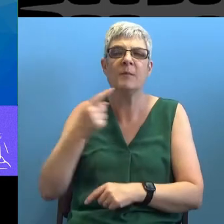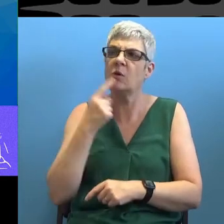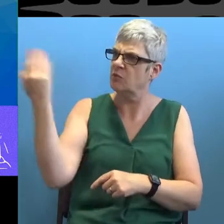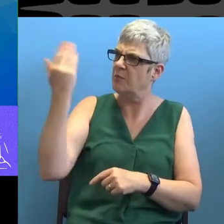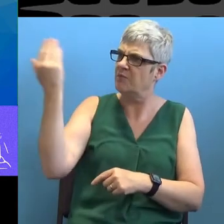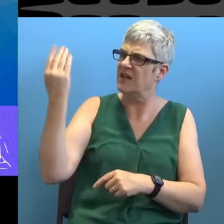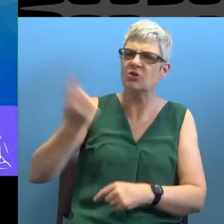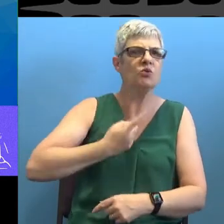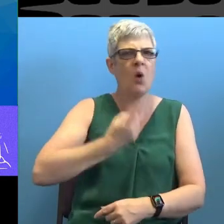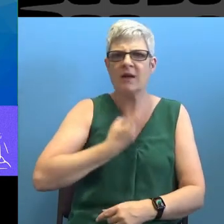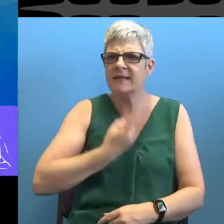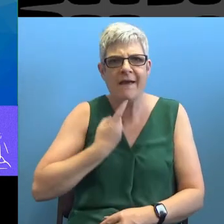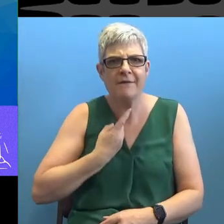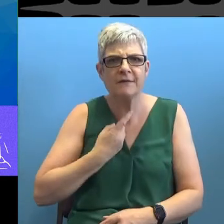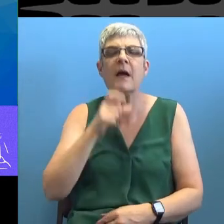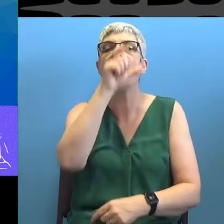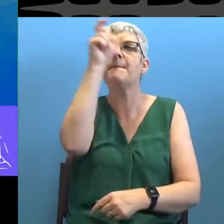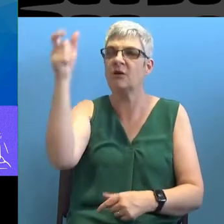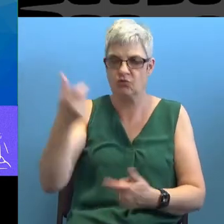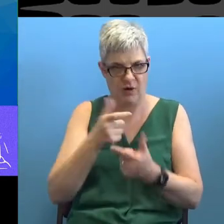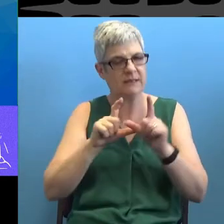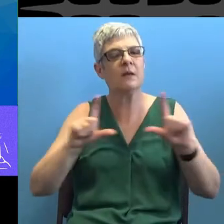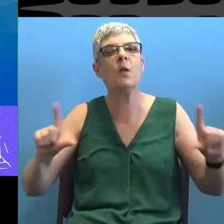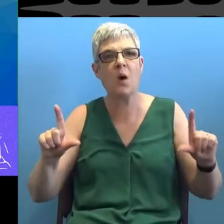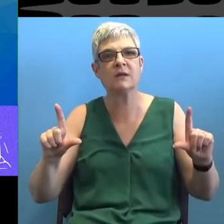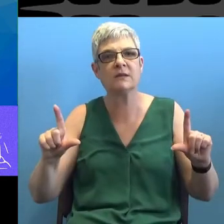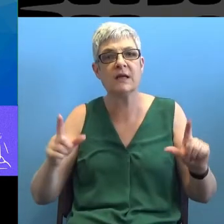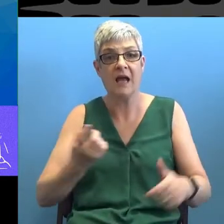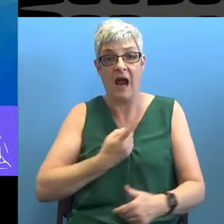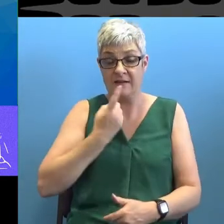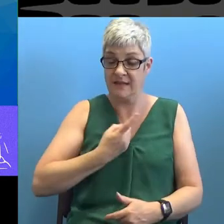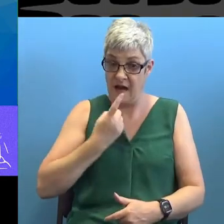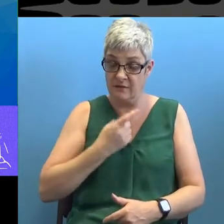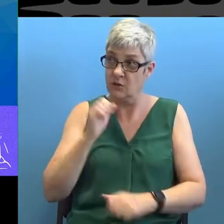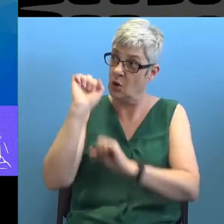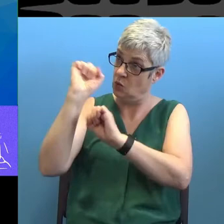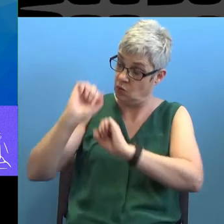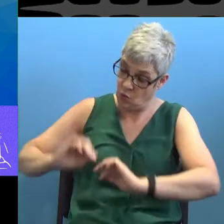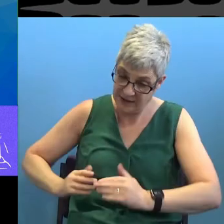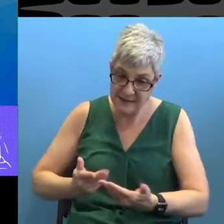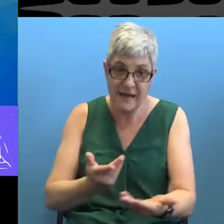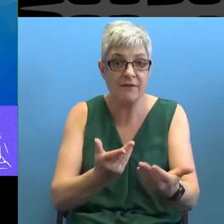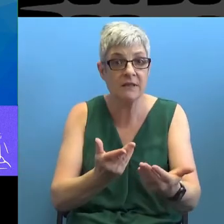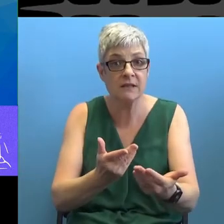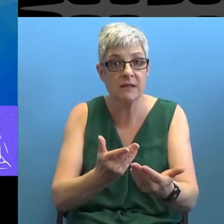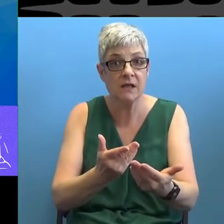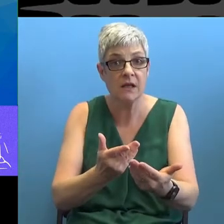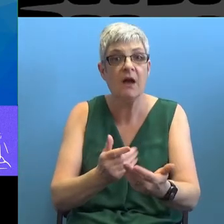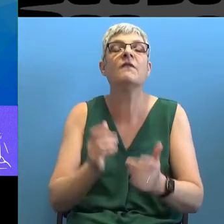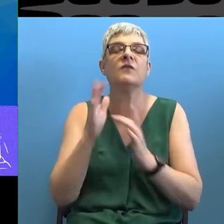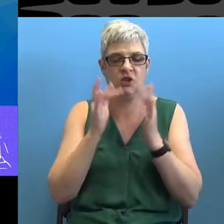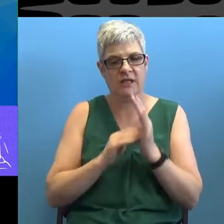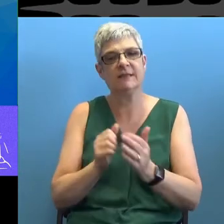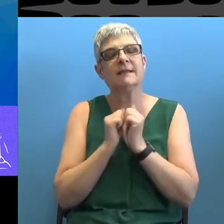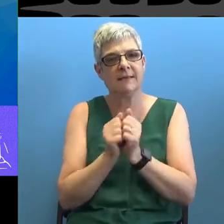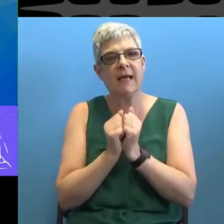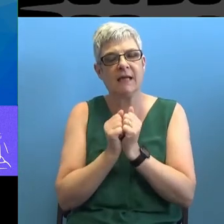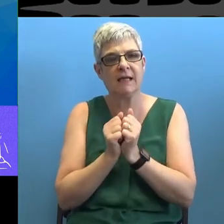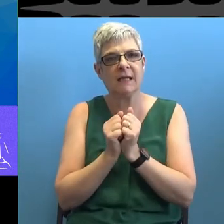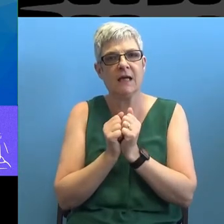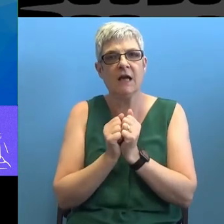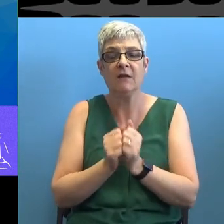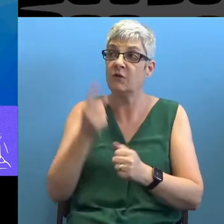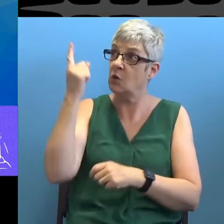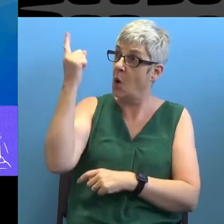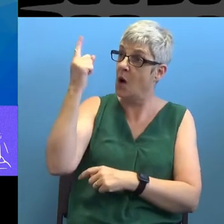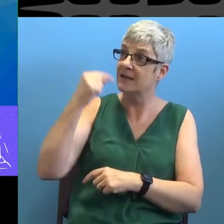but Jesus Christ as Lord, and ourselves as your servants for Jesus' sake. For God, who said, "Let light shine